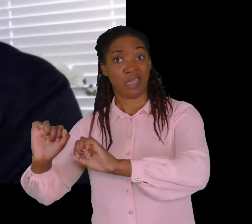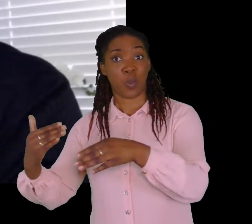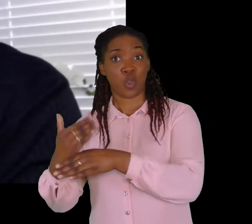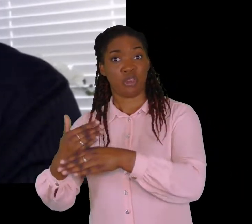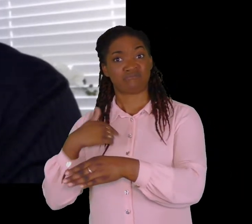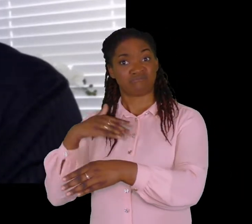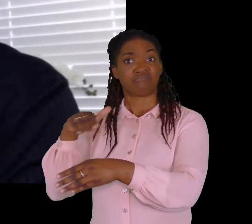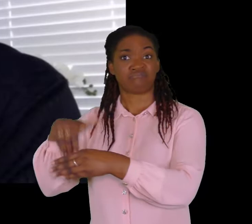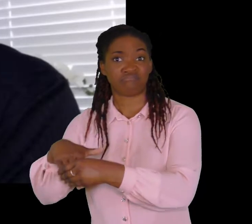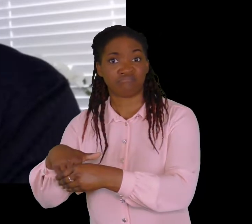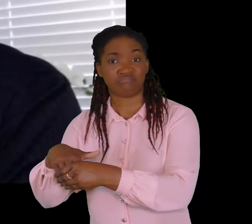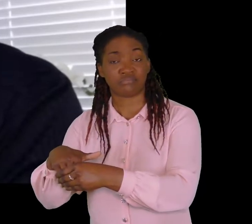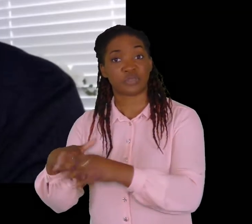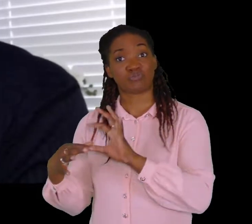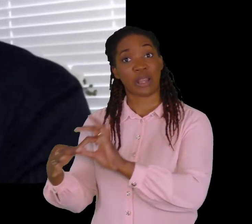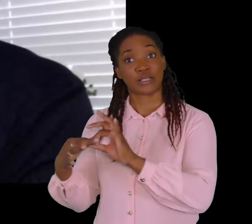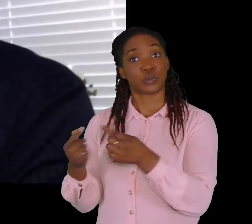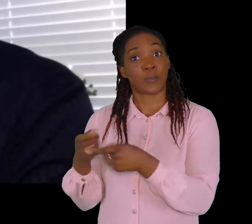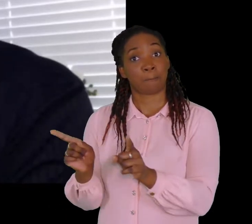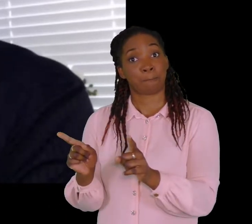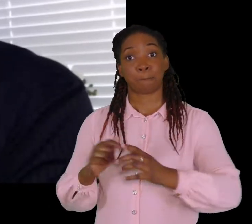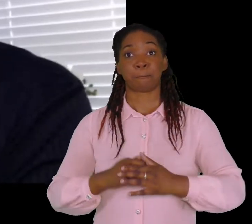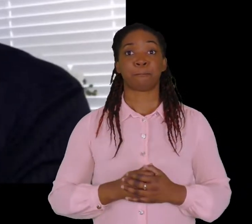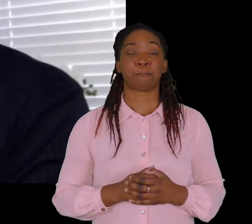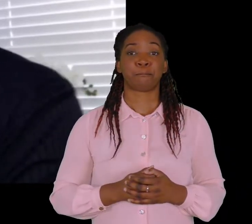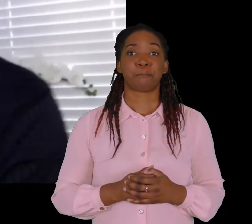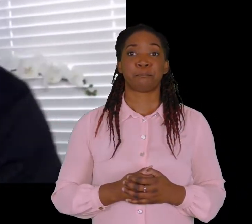was part of and was relating to.